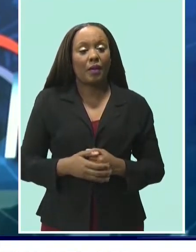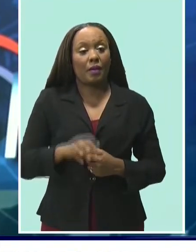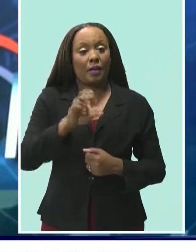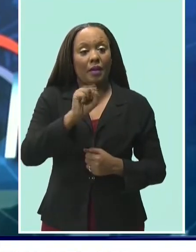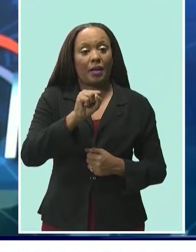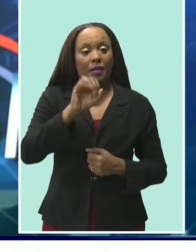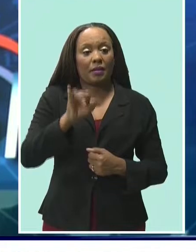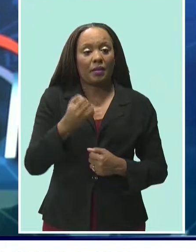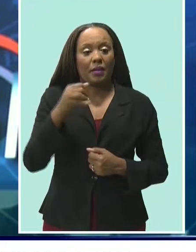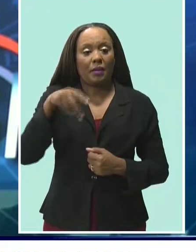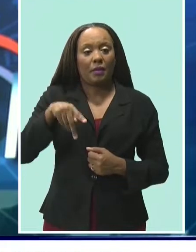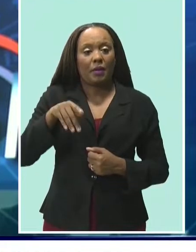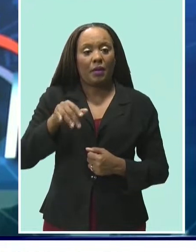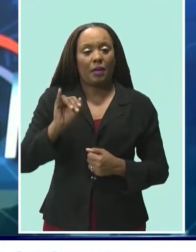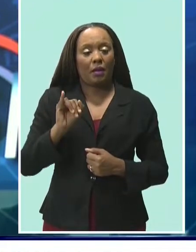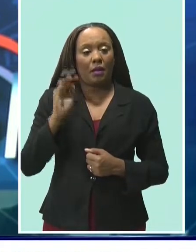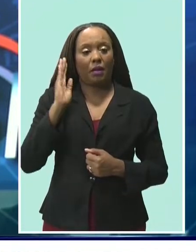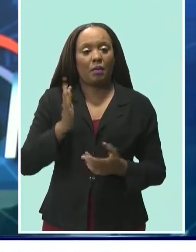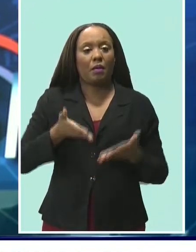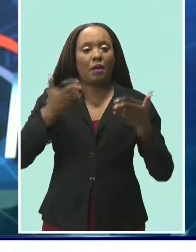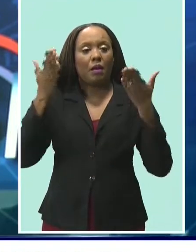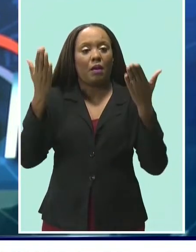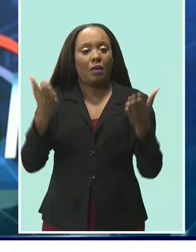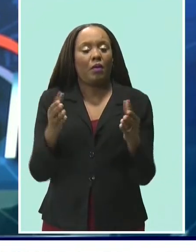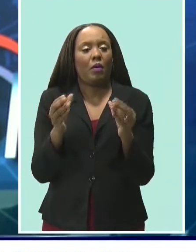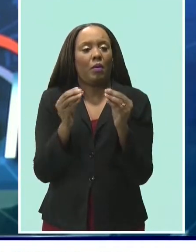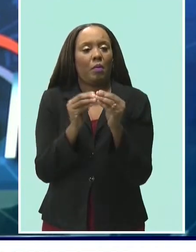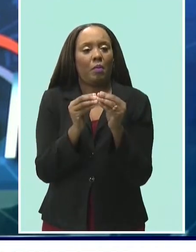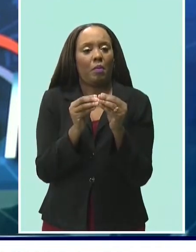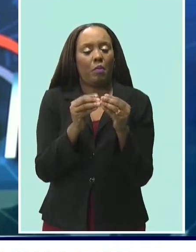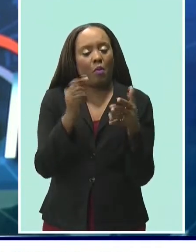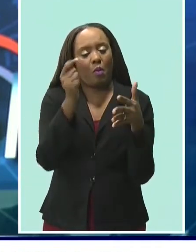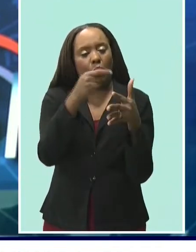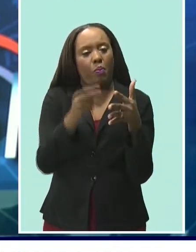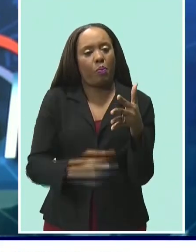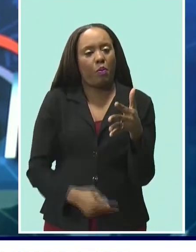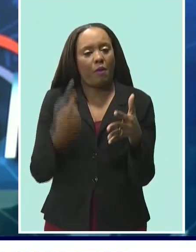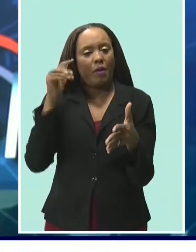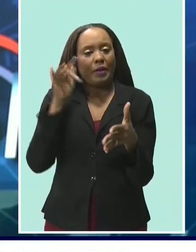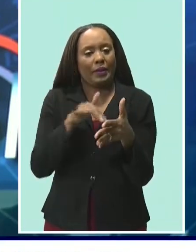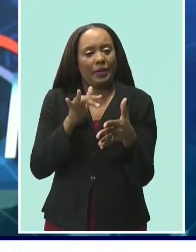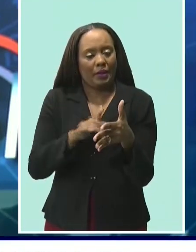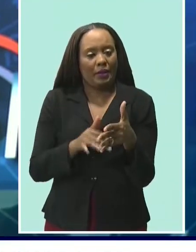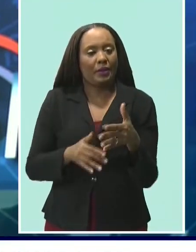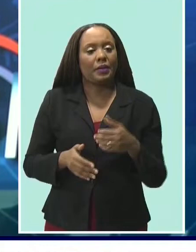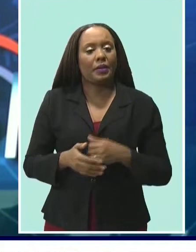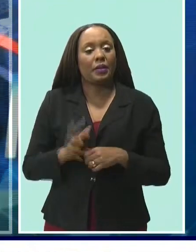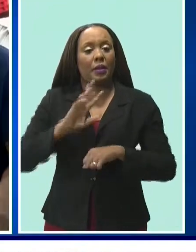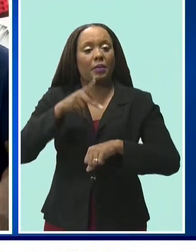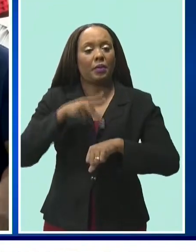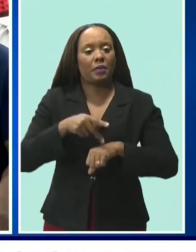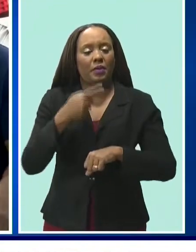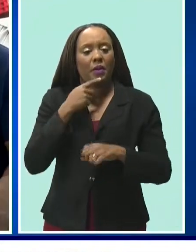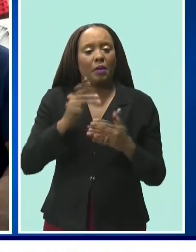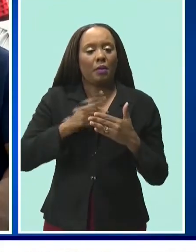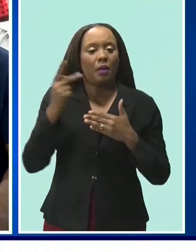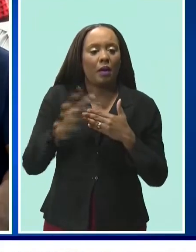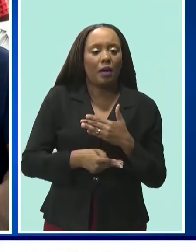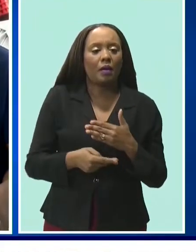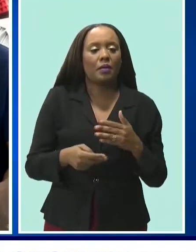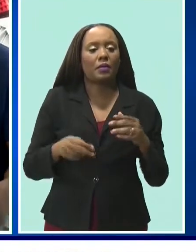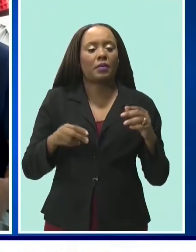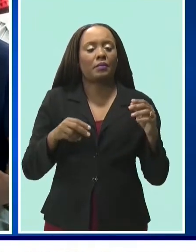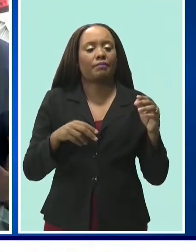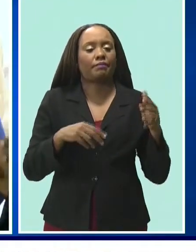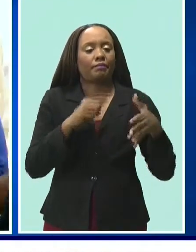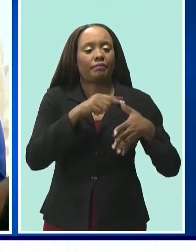of Technology will be offering even more areas of study to prospective students from August this year. Principal Ian Drake says those